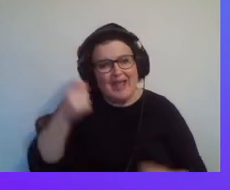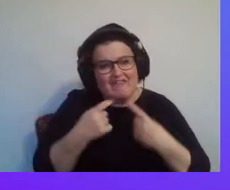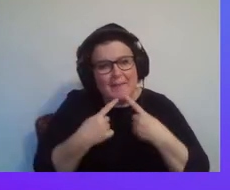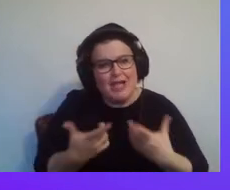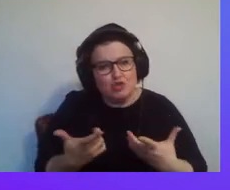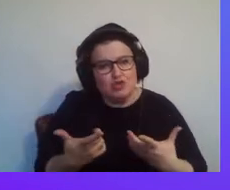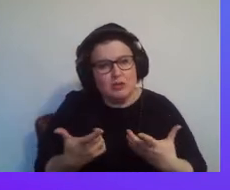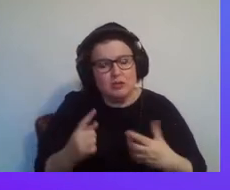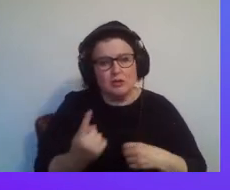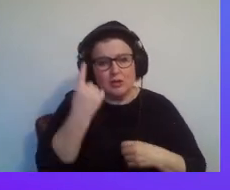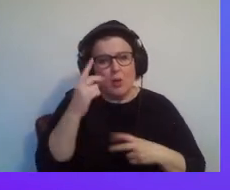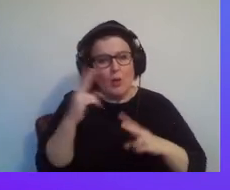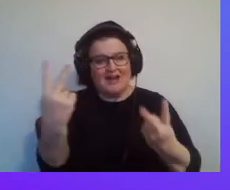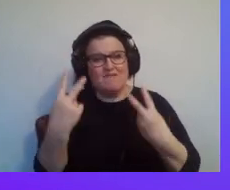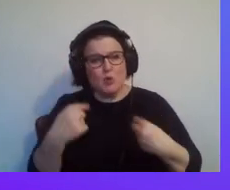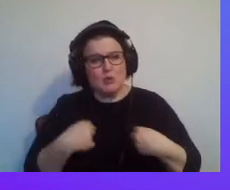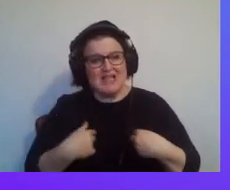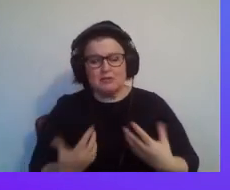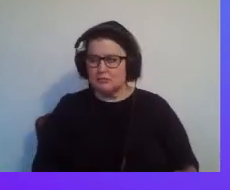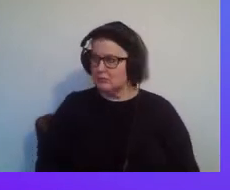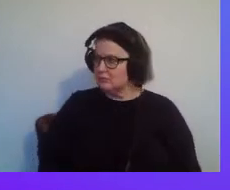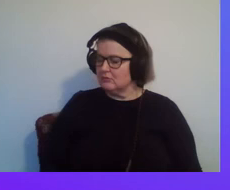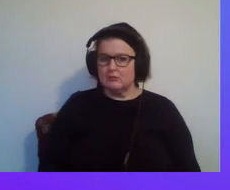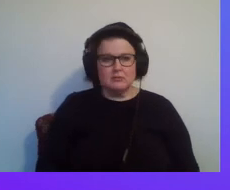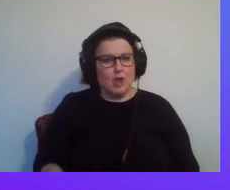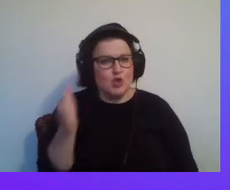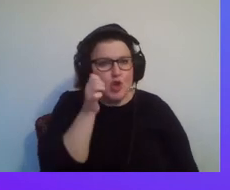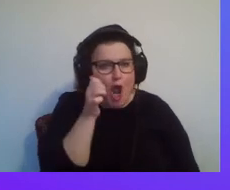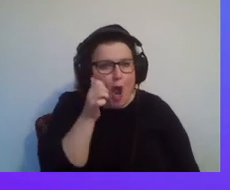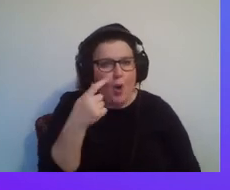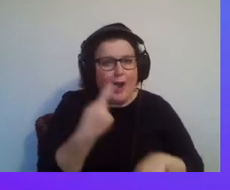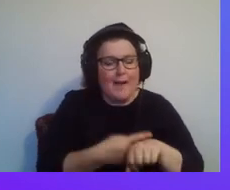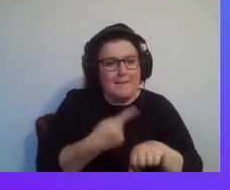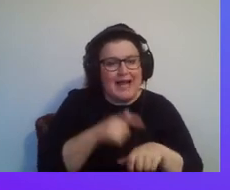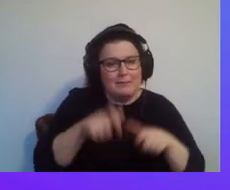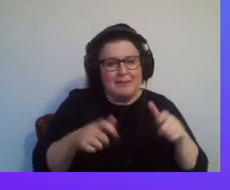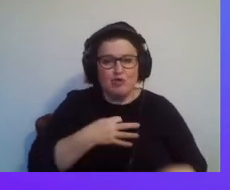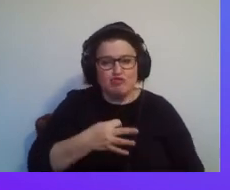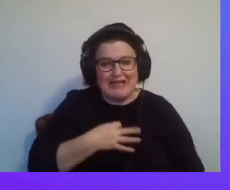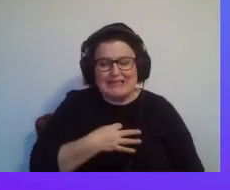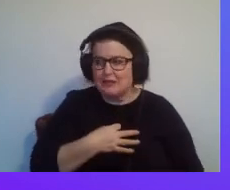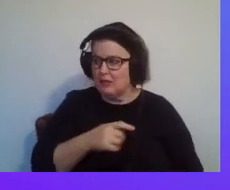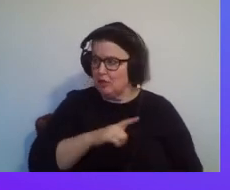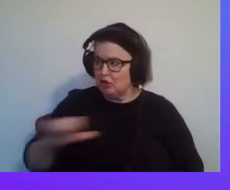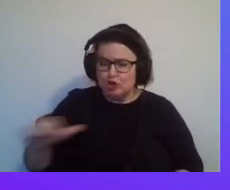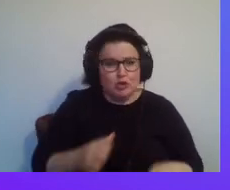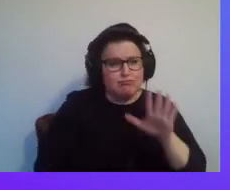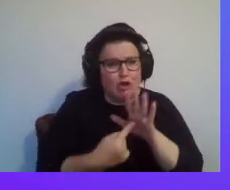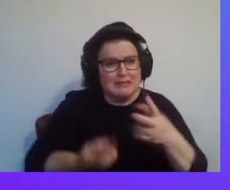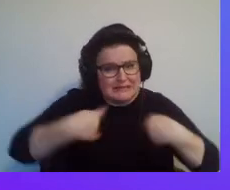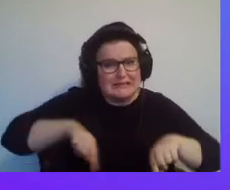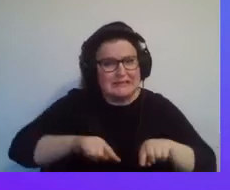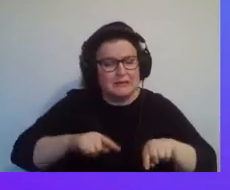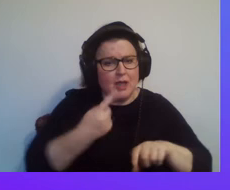one of the viewers has said, why are we not prioritized to be protected? Because